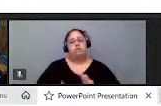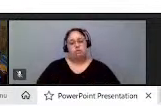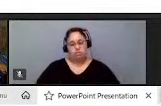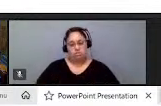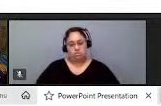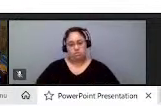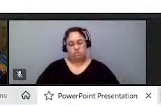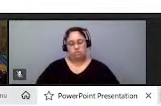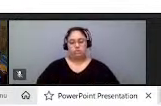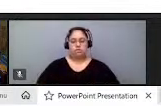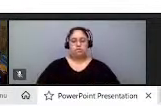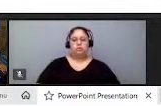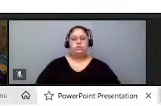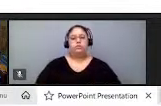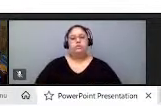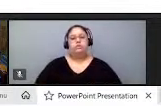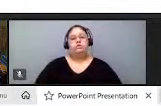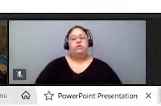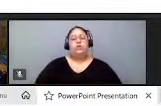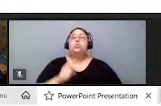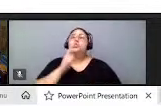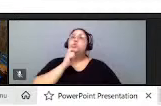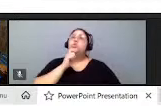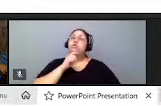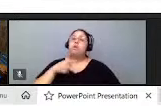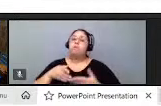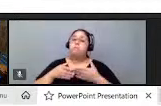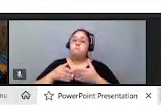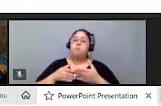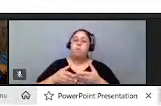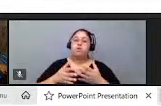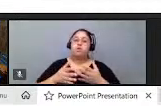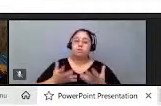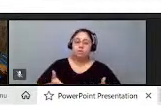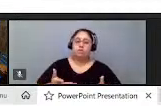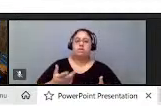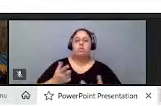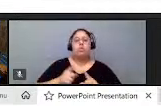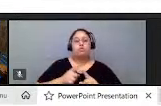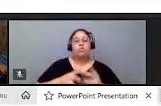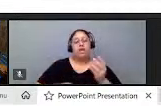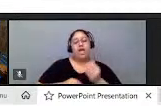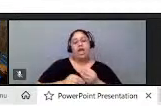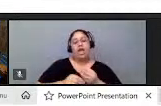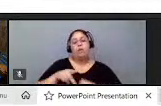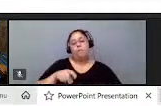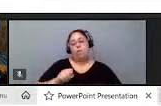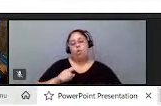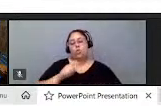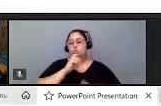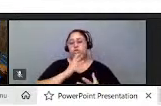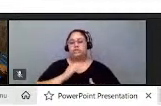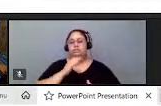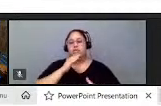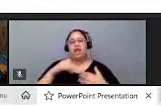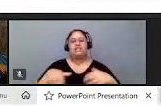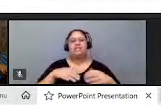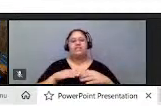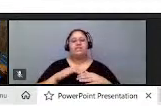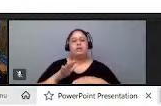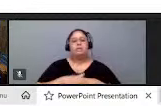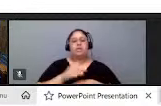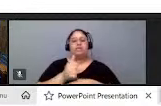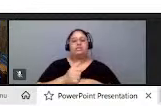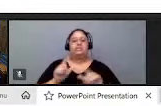in regard to the port users um and I think just to amplify Port users these are activity based